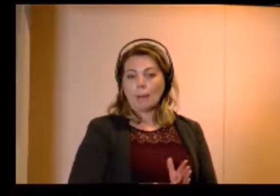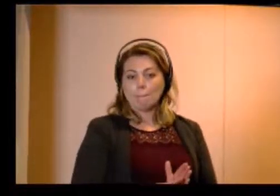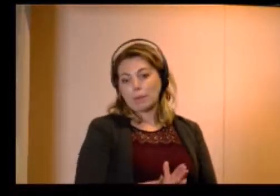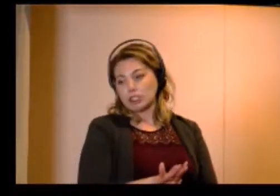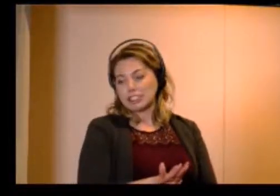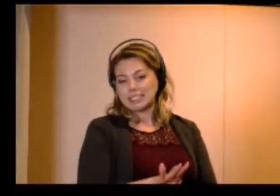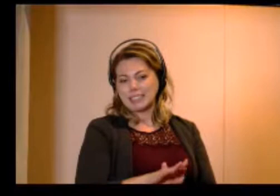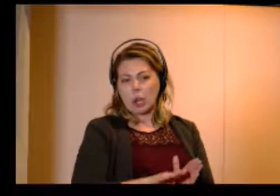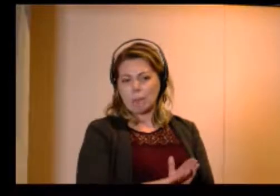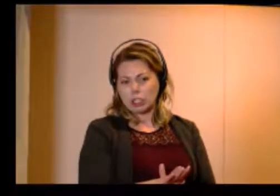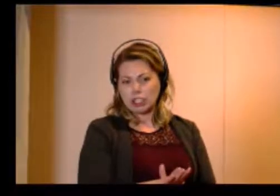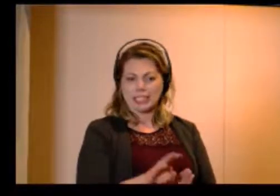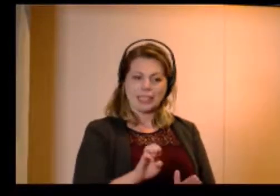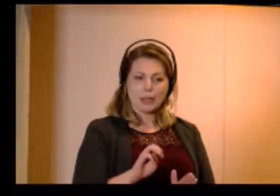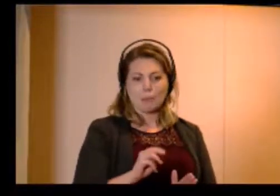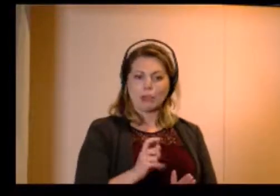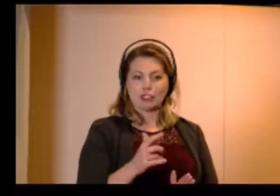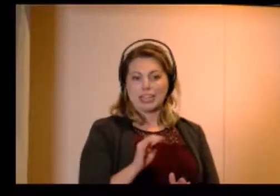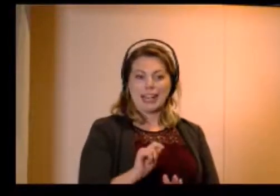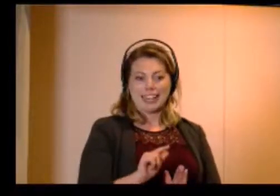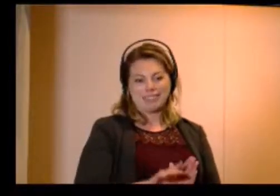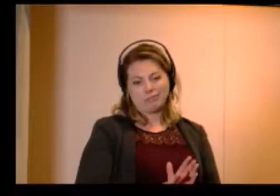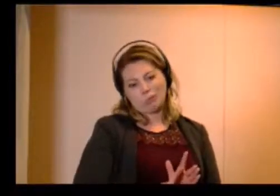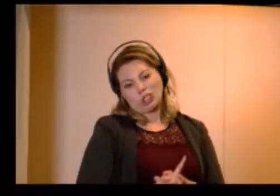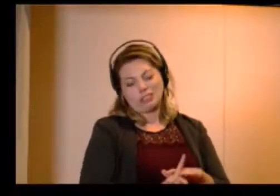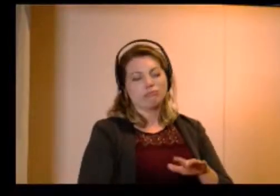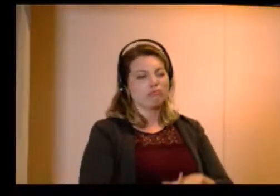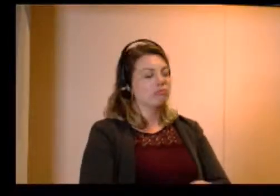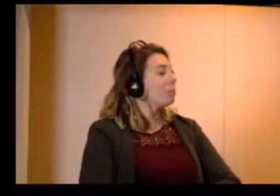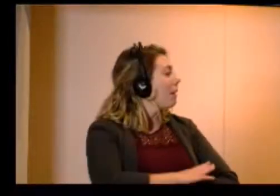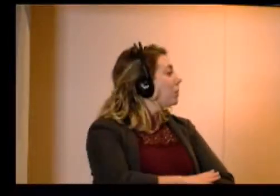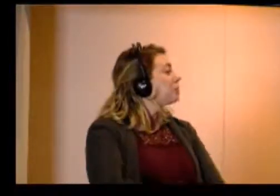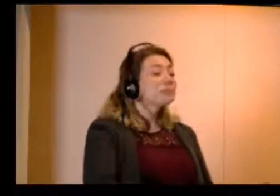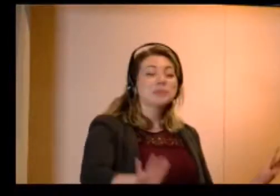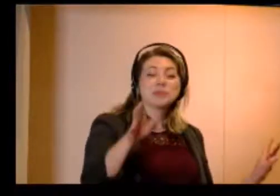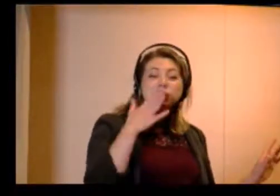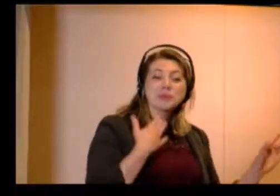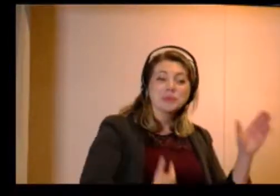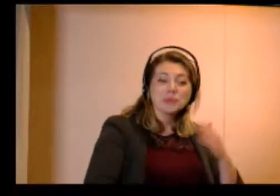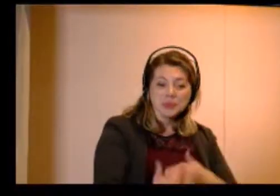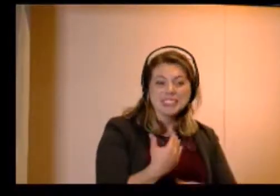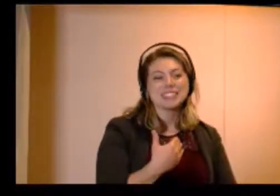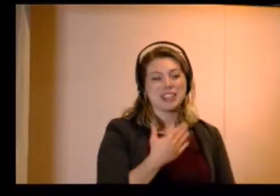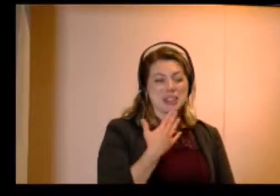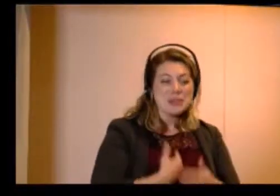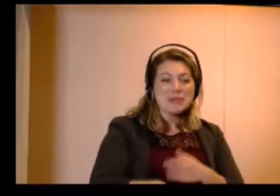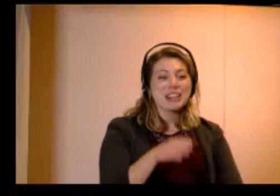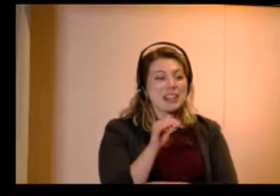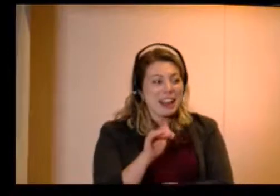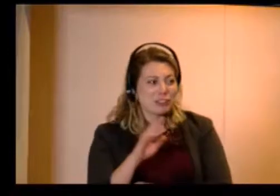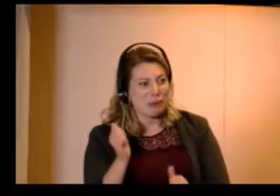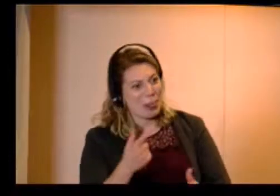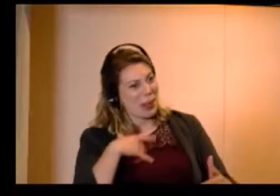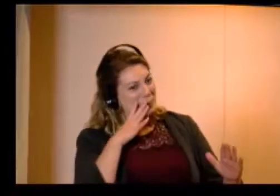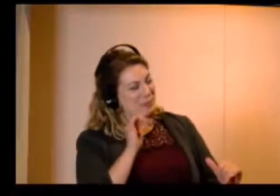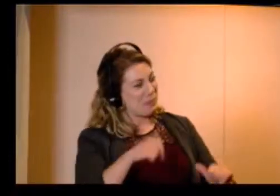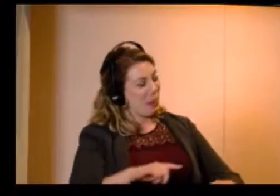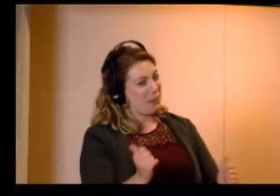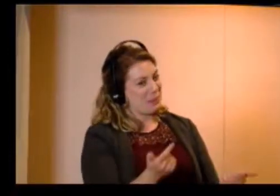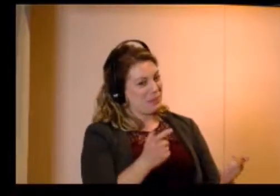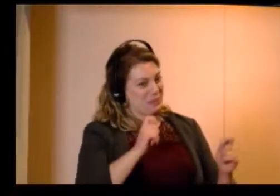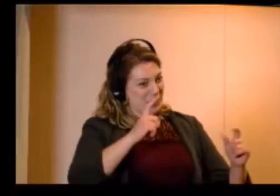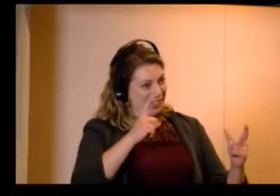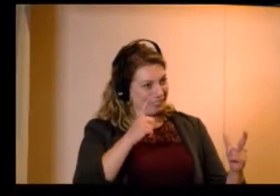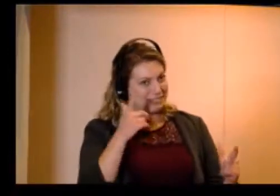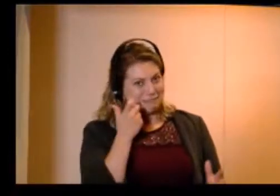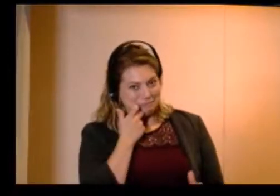All right, great. So here we are. So good morning, everyone, or good afternoon. I hope you're all awake after lunch. You